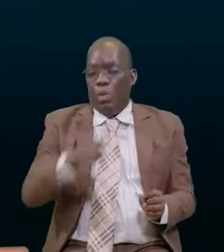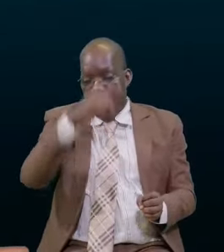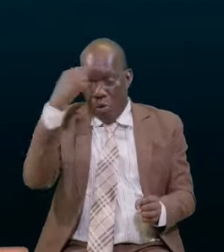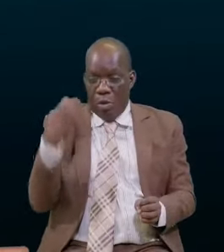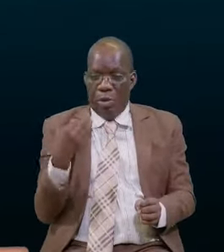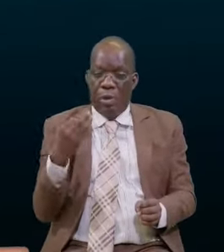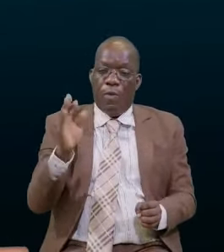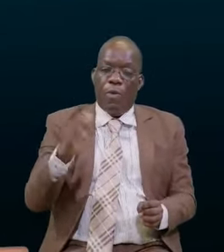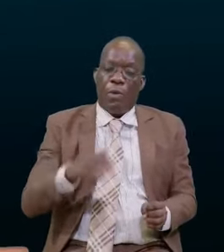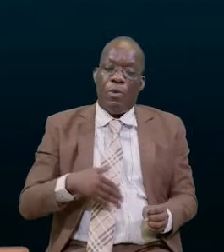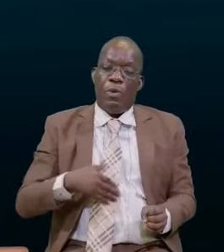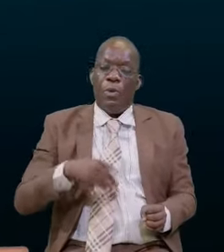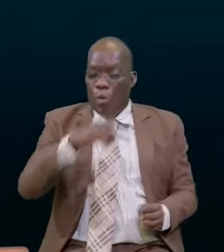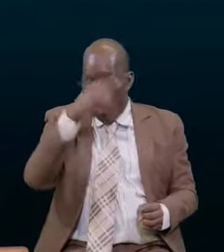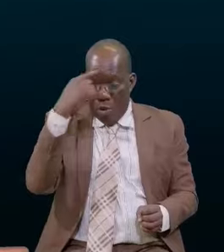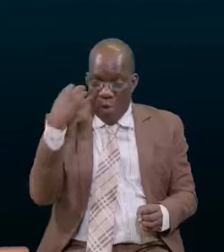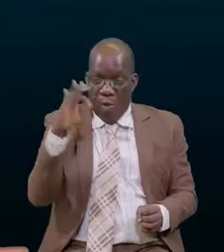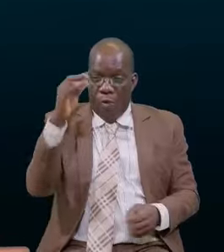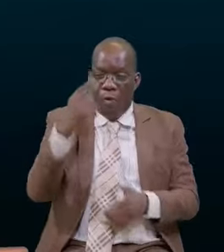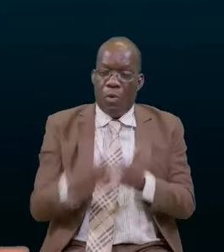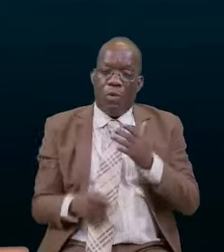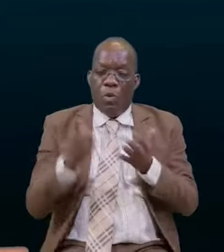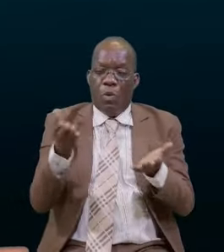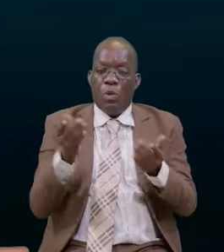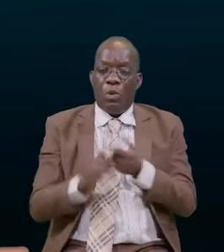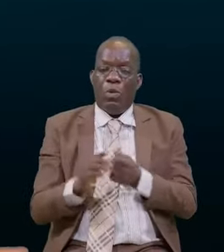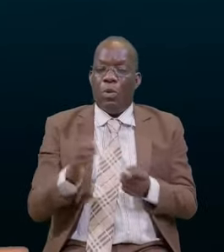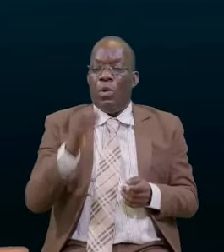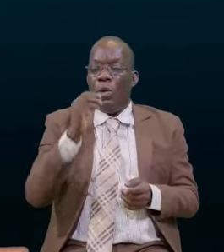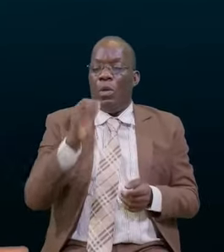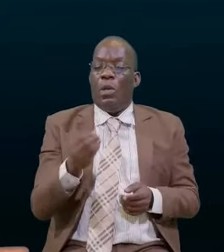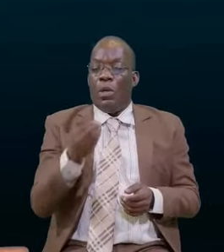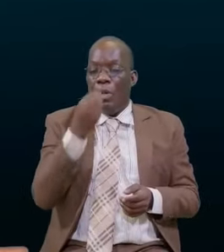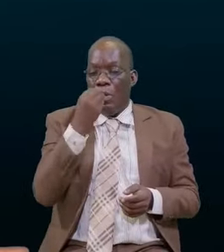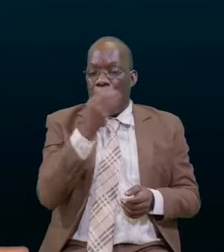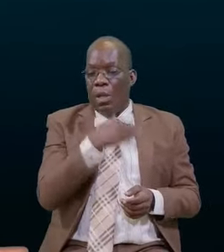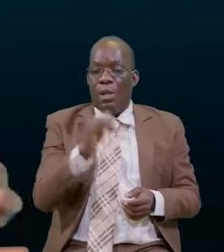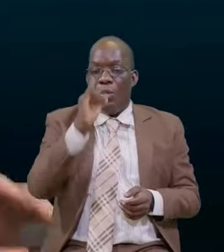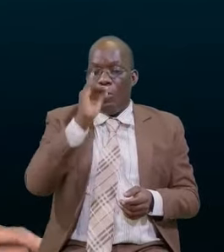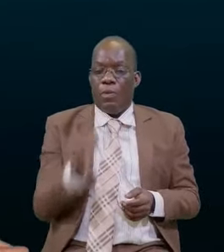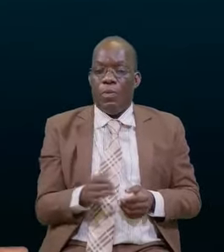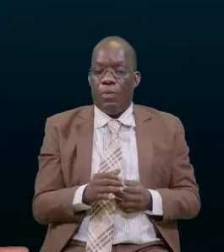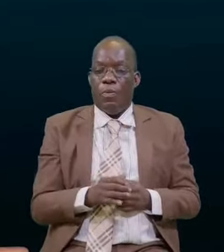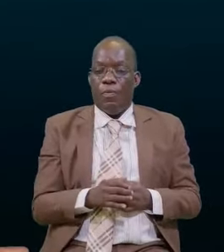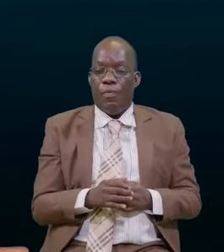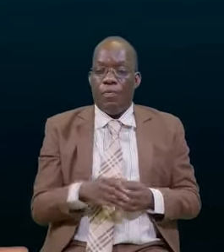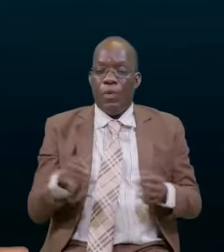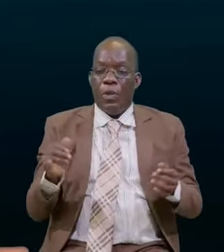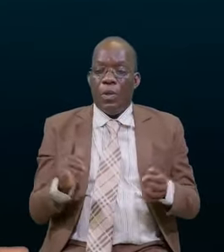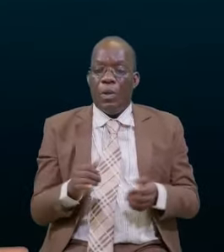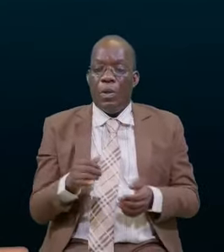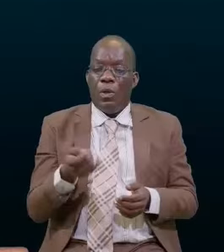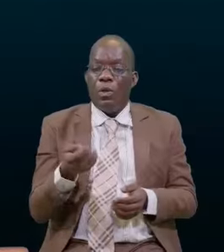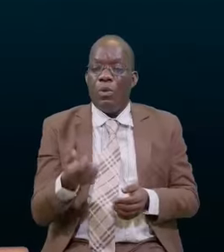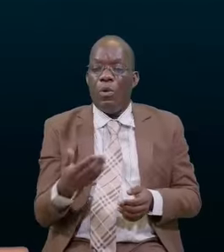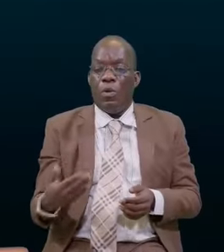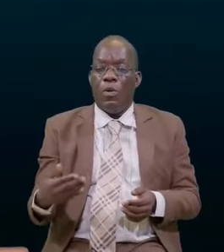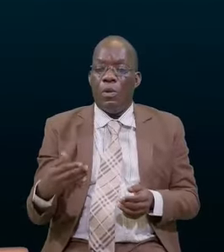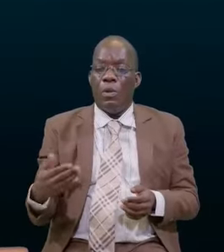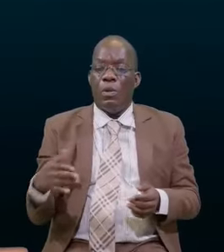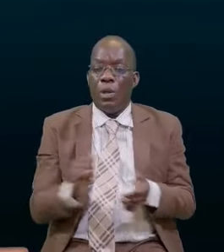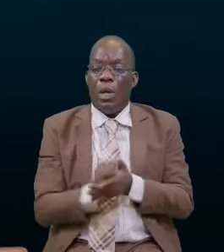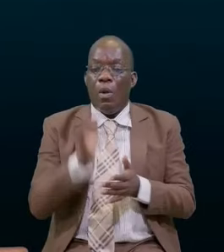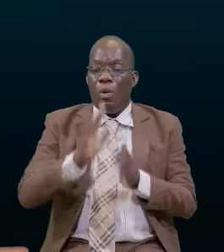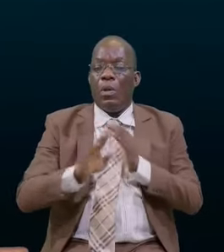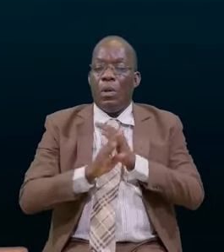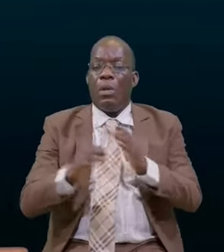and drink there must be the identification of the little foxes that will hinder us from being able to get to heaven